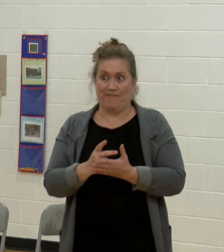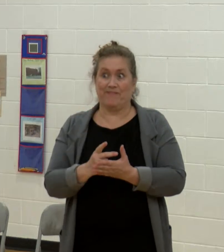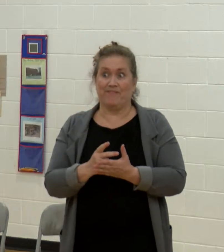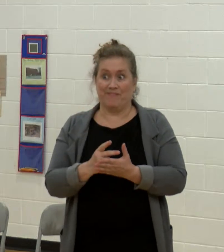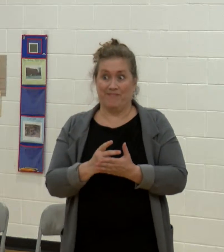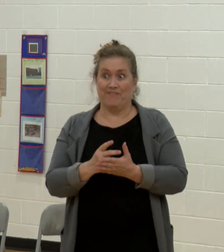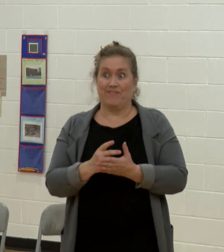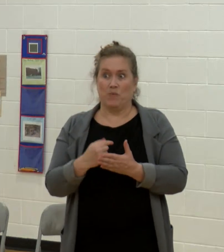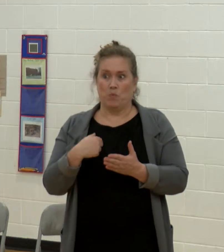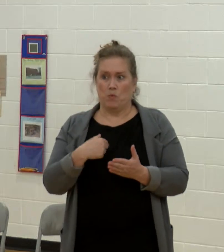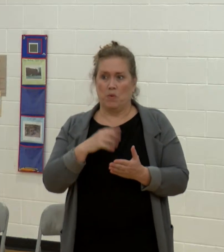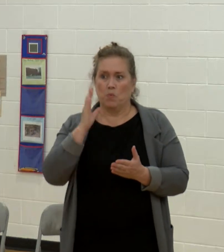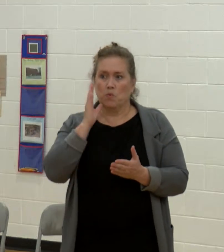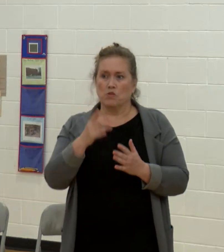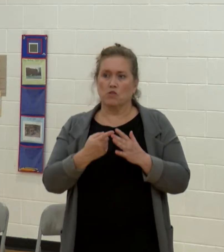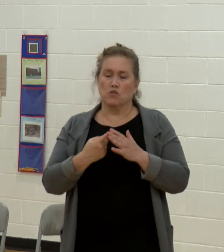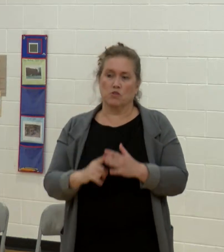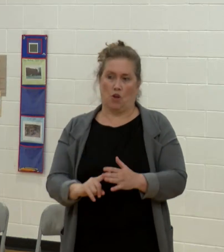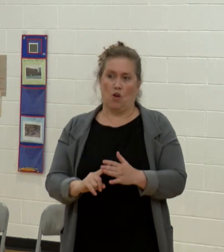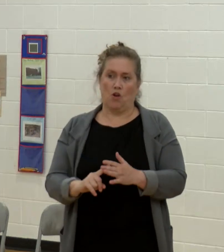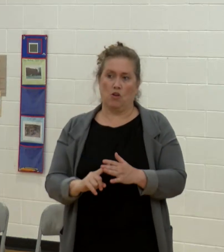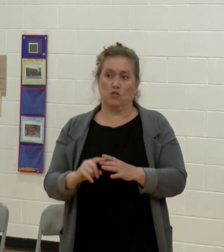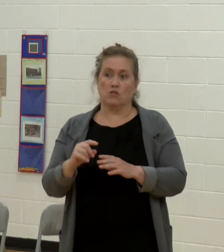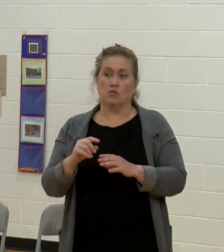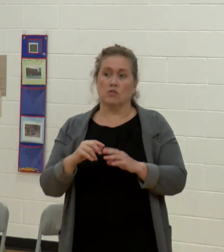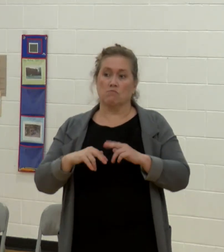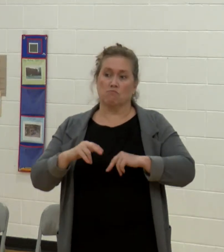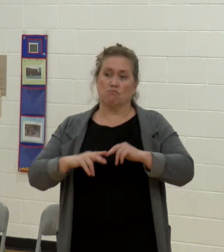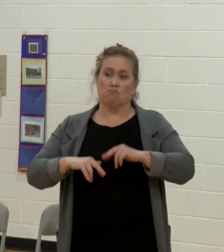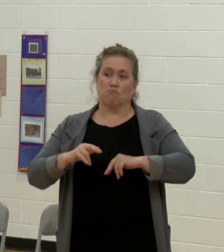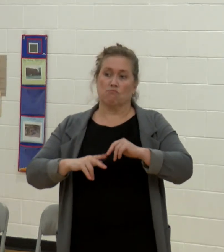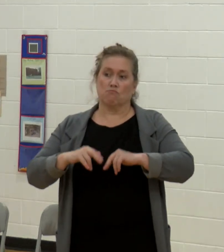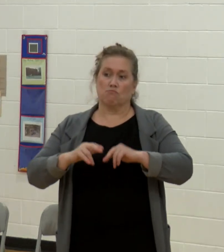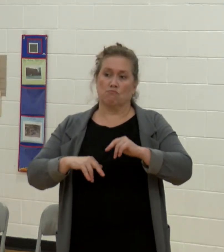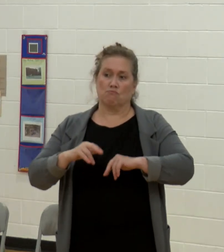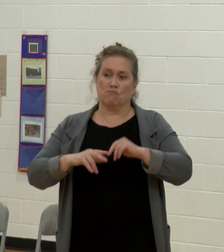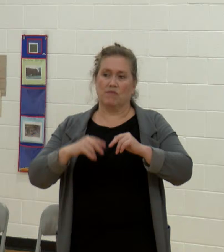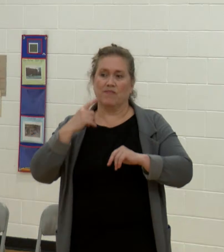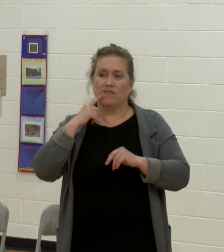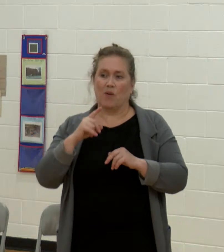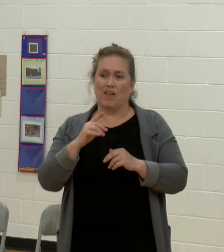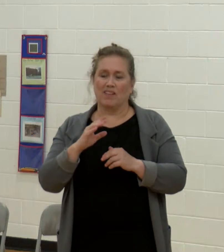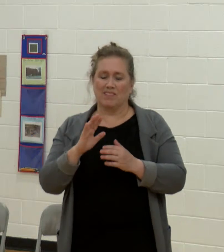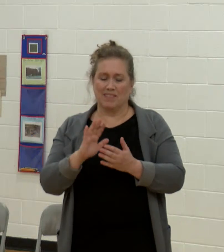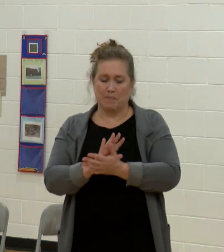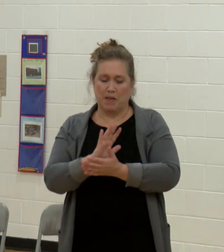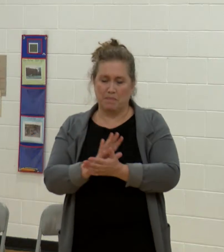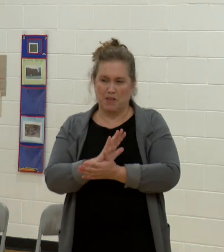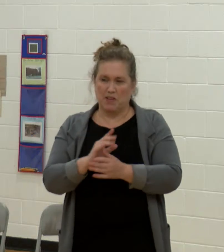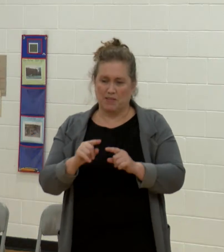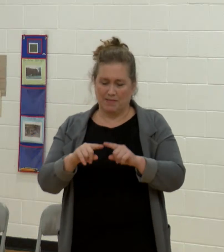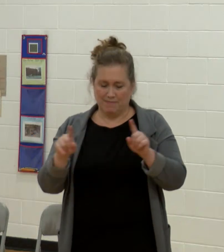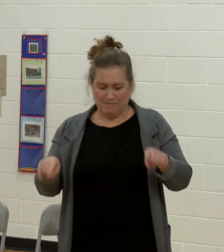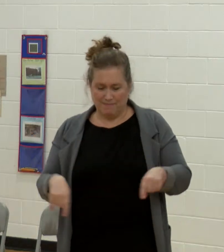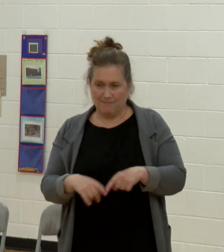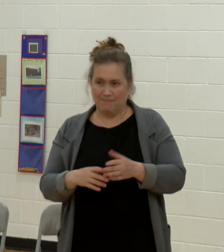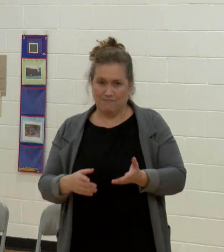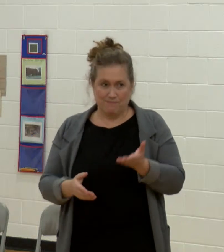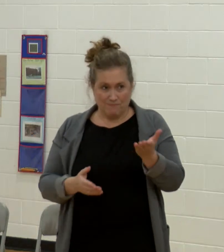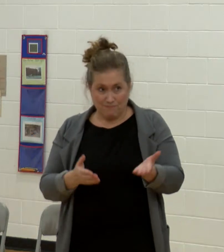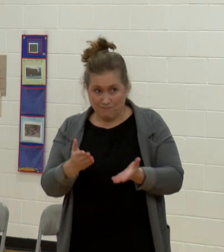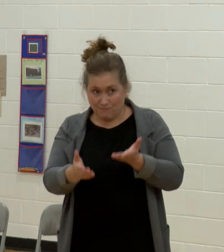construction documents phase and get into permits by the end of the year. So that's what we're shooting for.